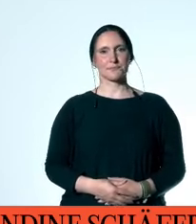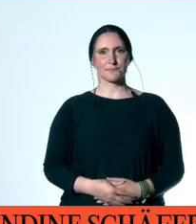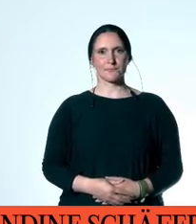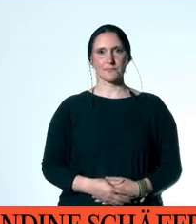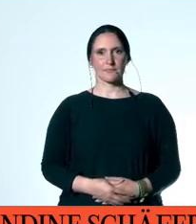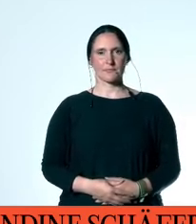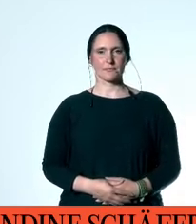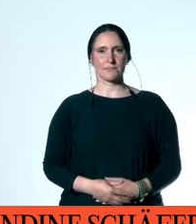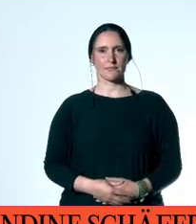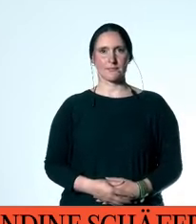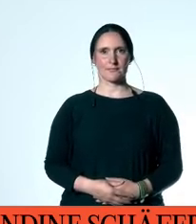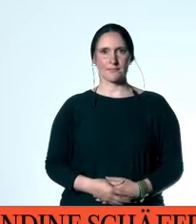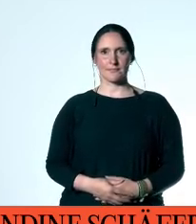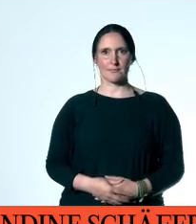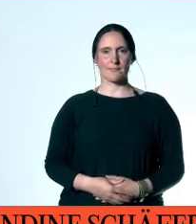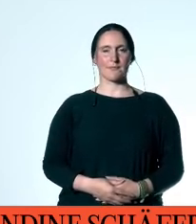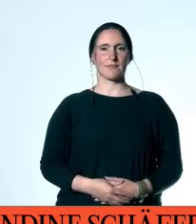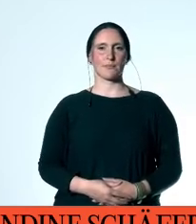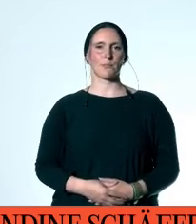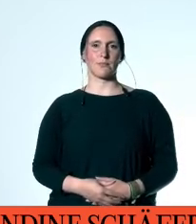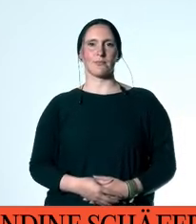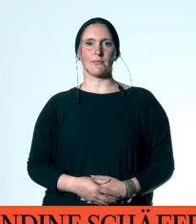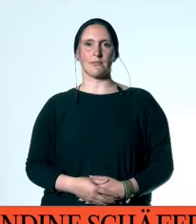Gibt es schon lange.